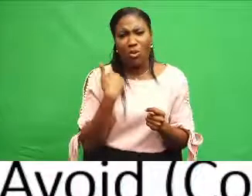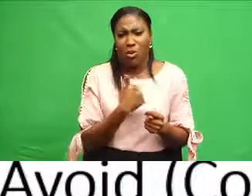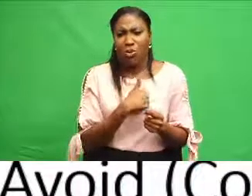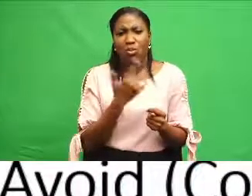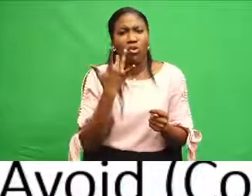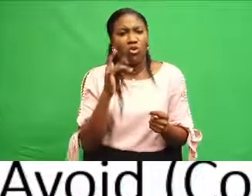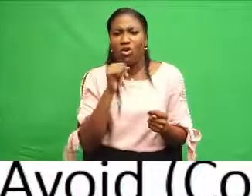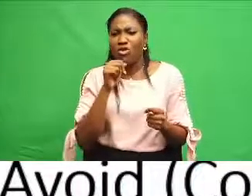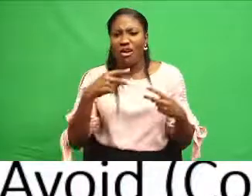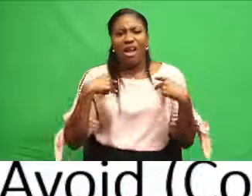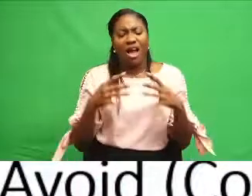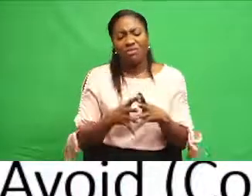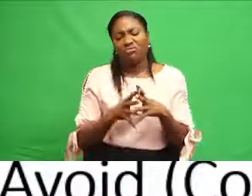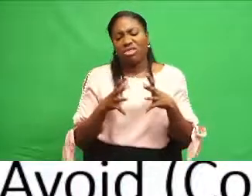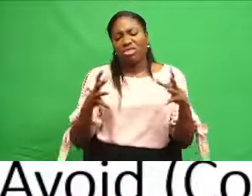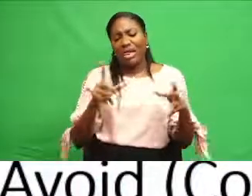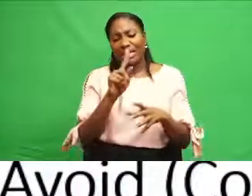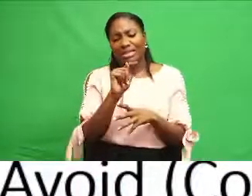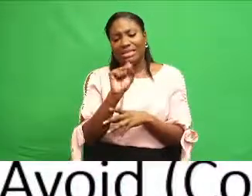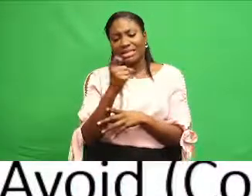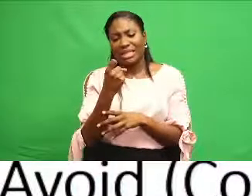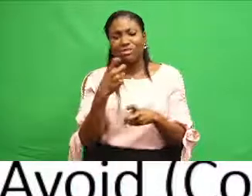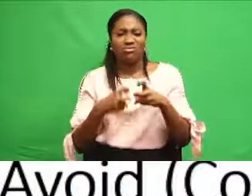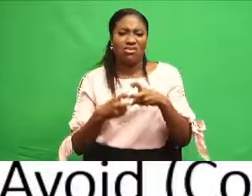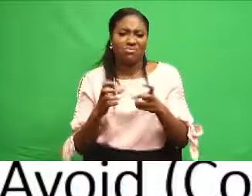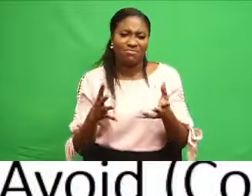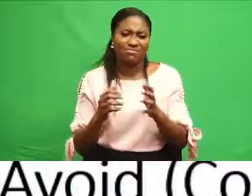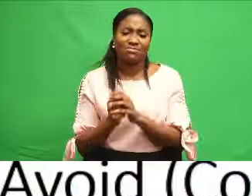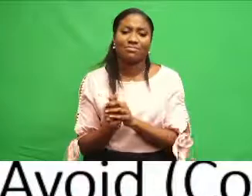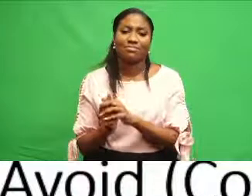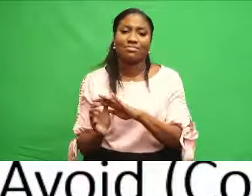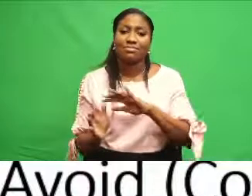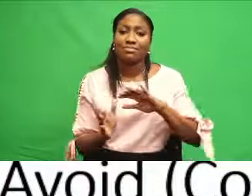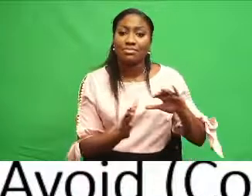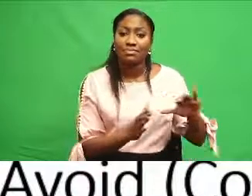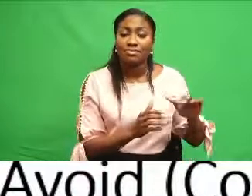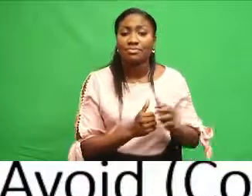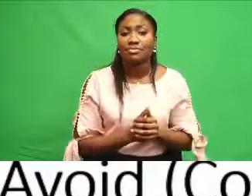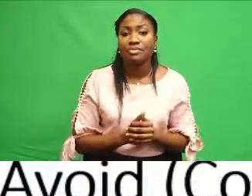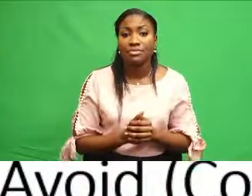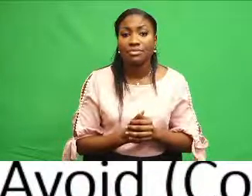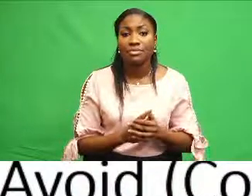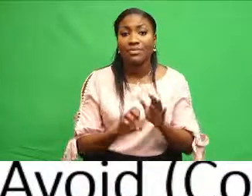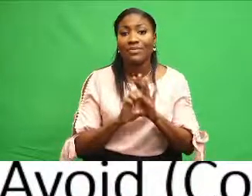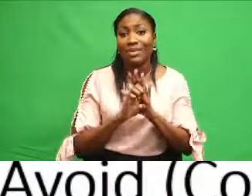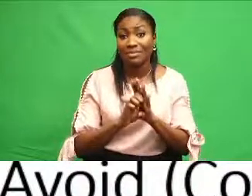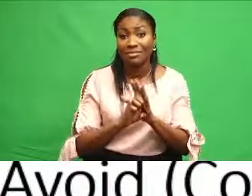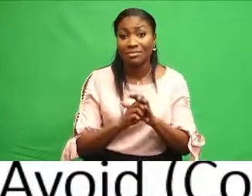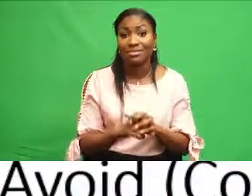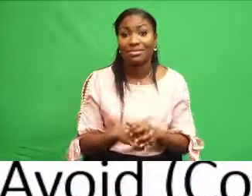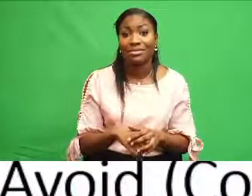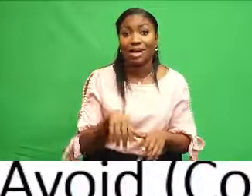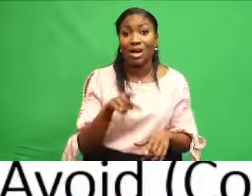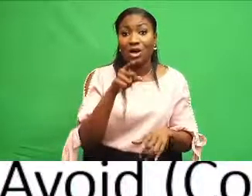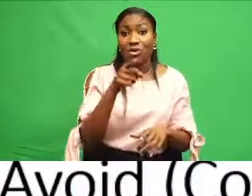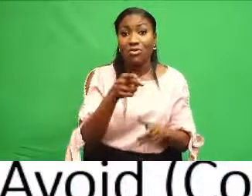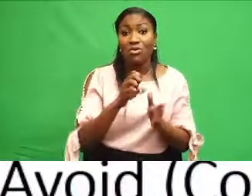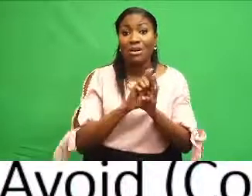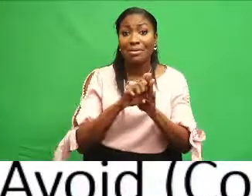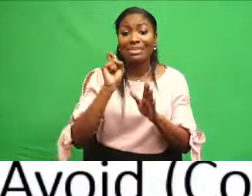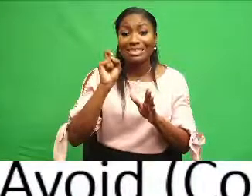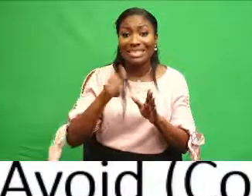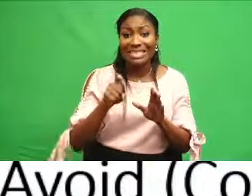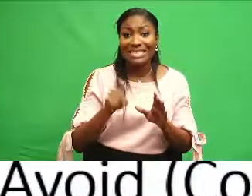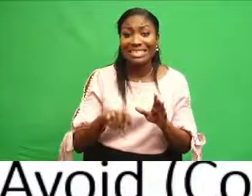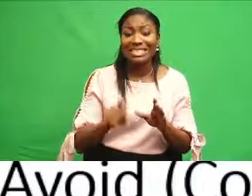Succession Duties Act. Not having liquidity of assets, not making gifts during your lifetime to reduce the